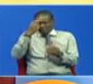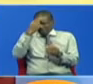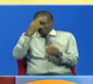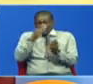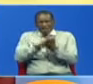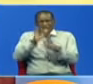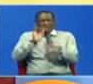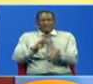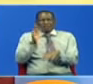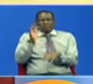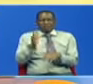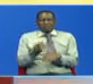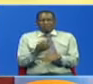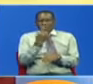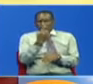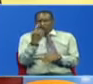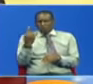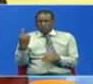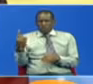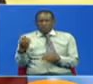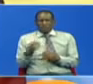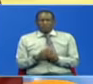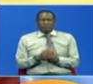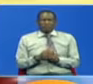Embu have one case each.